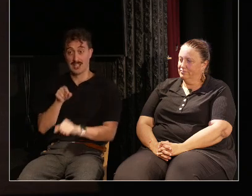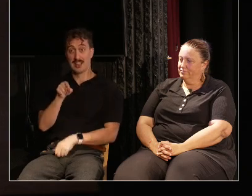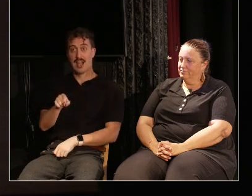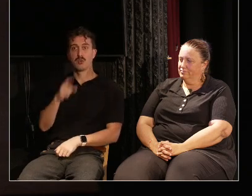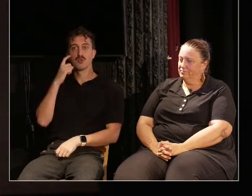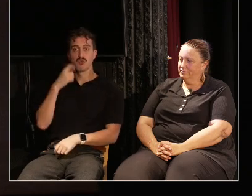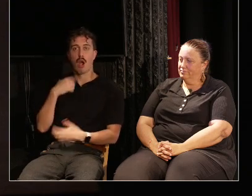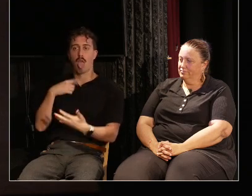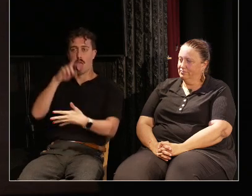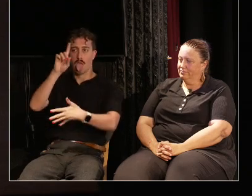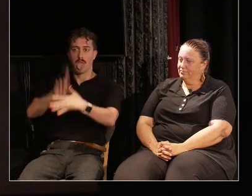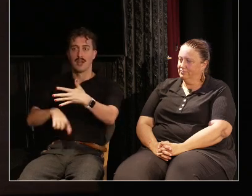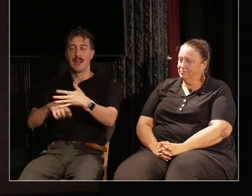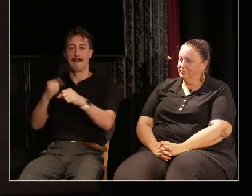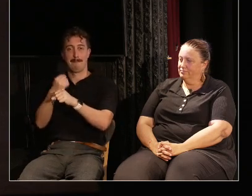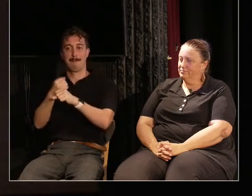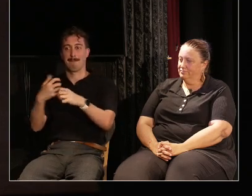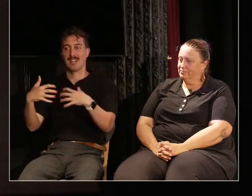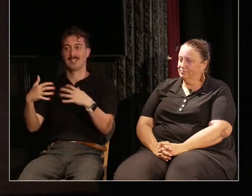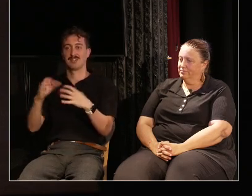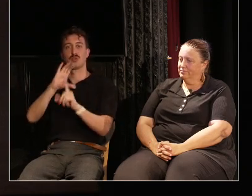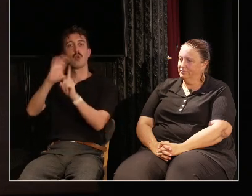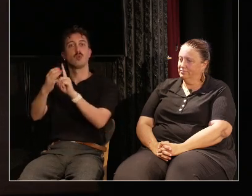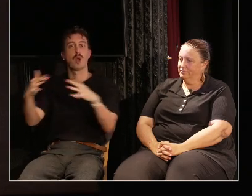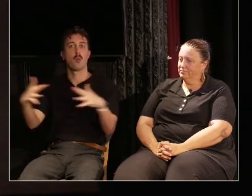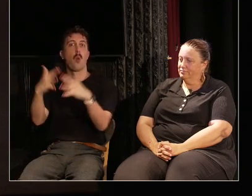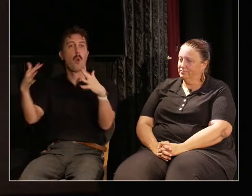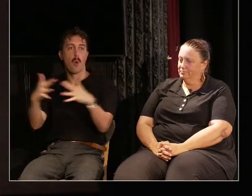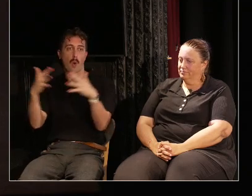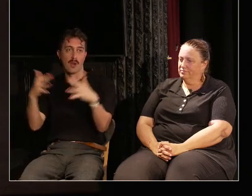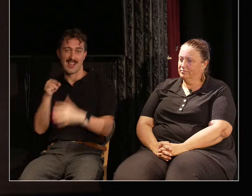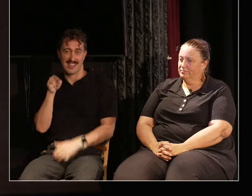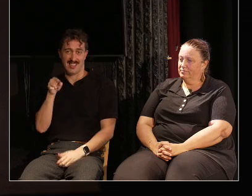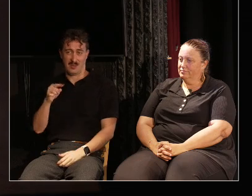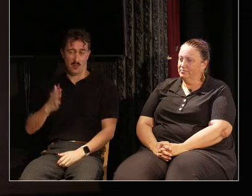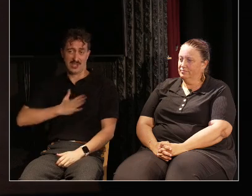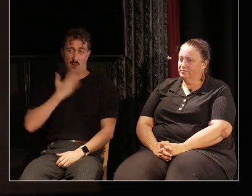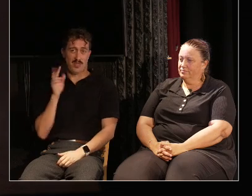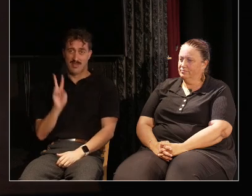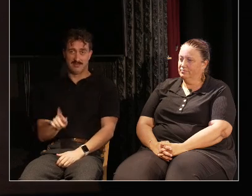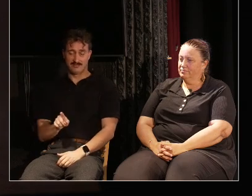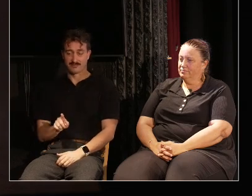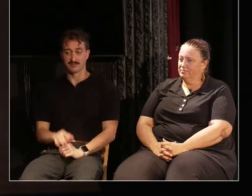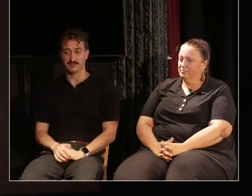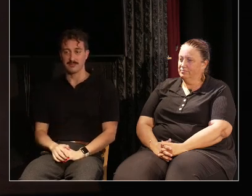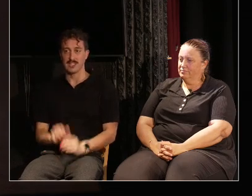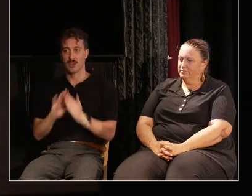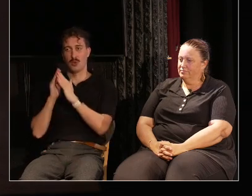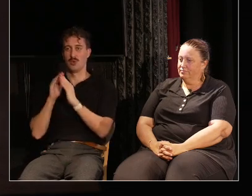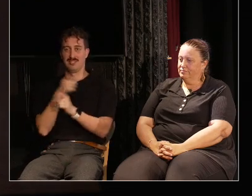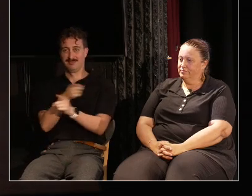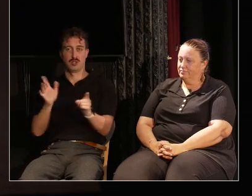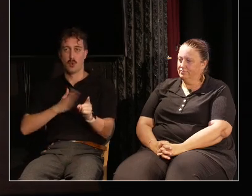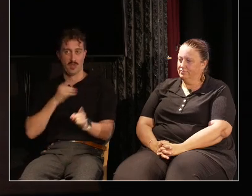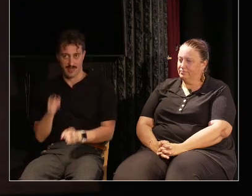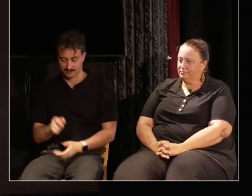of prosecuting a culture war, which is what the last thing that we need and what the community needs at the moment. And then I